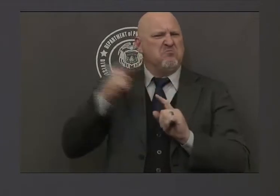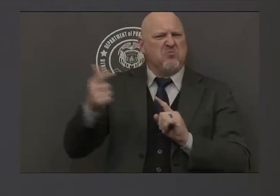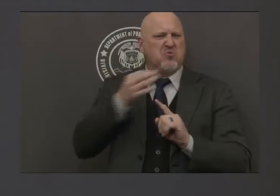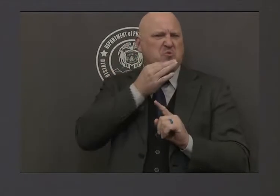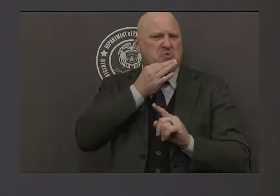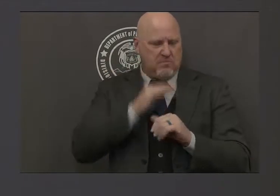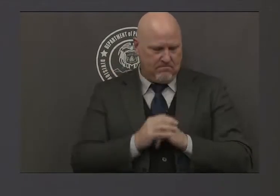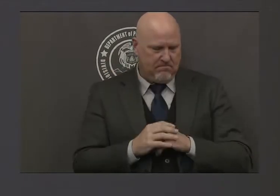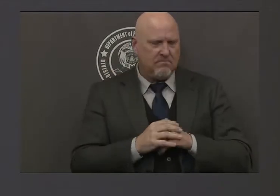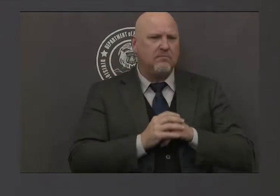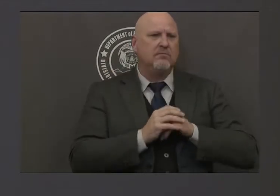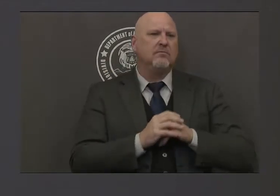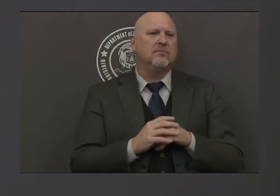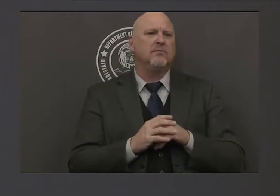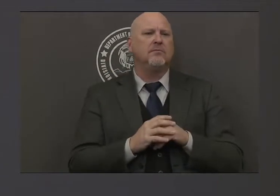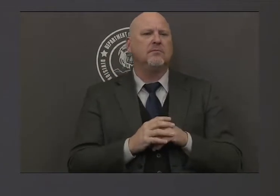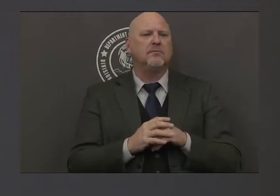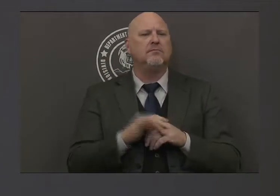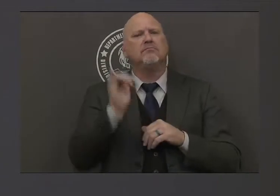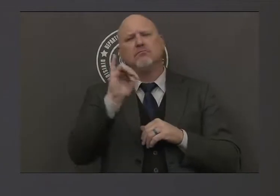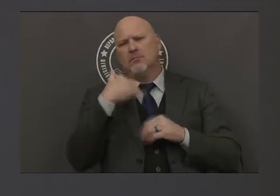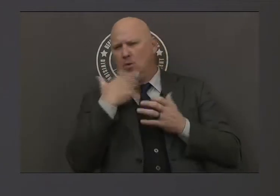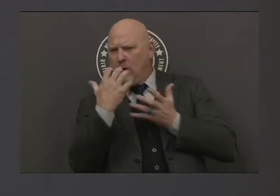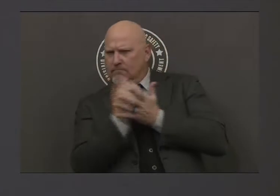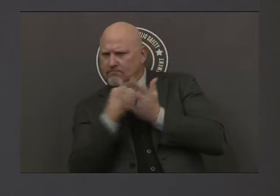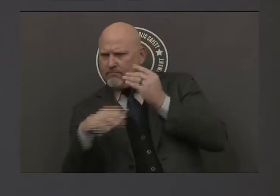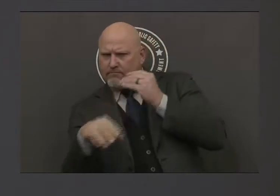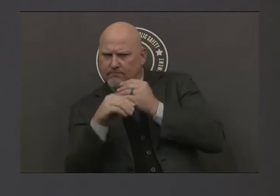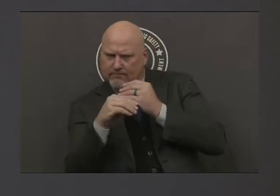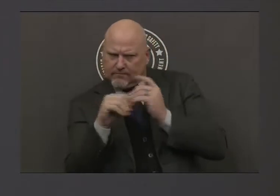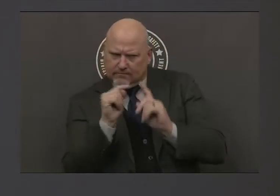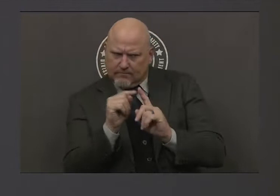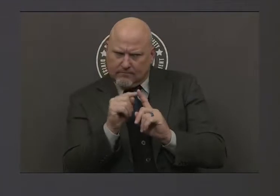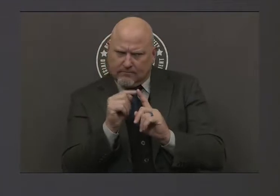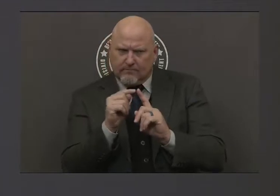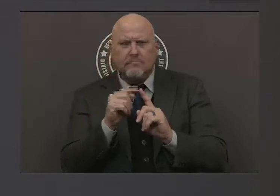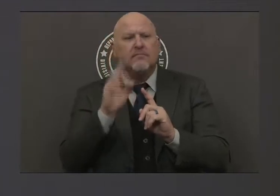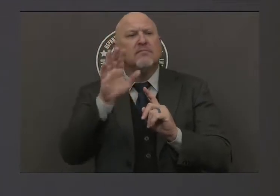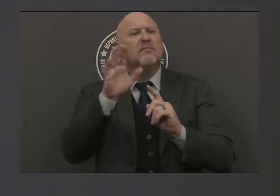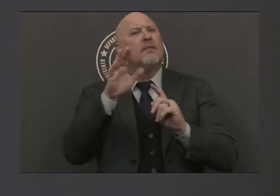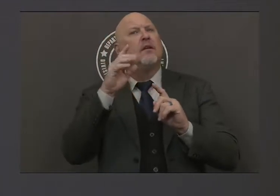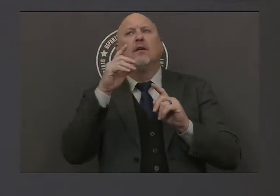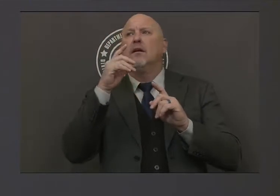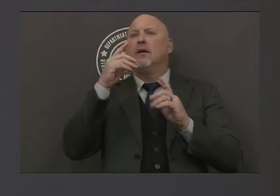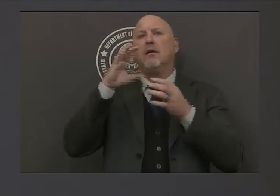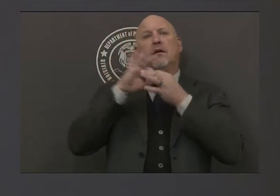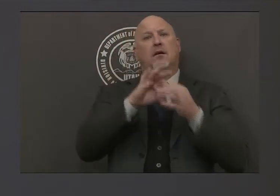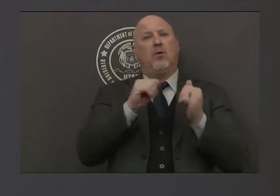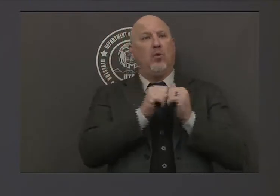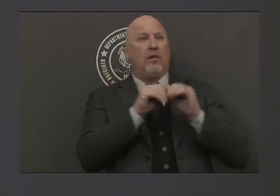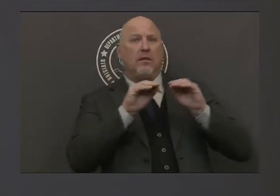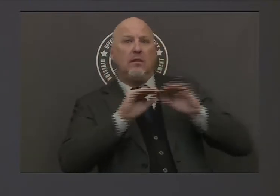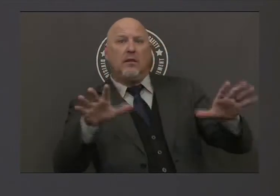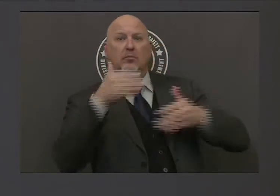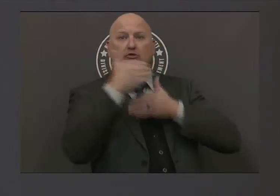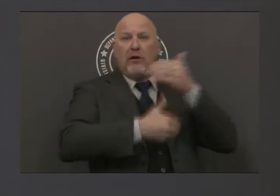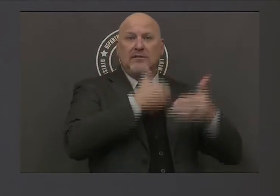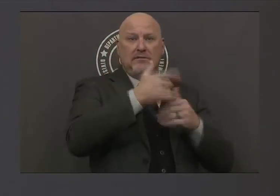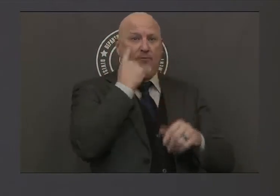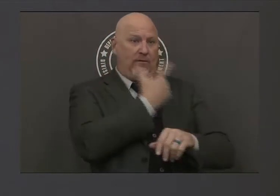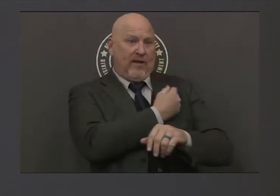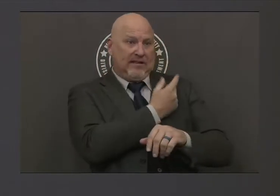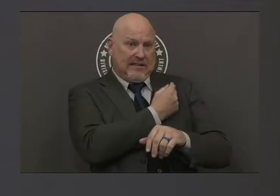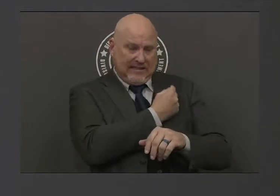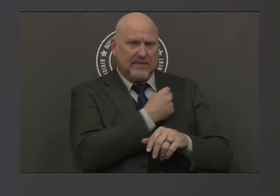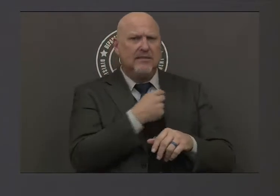is, as part of our deployment of the vaccine, who gets it? We'd like to have everybody to get it that wants to have it. That's going